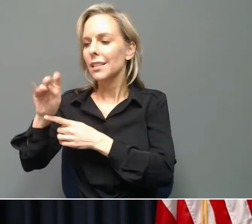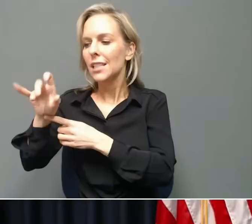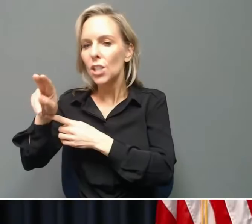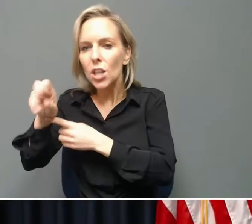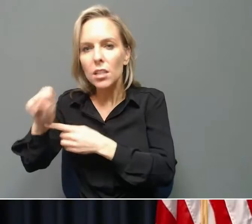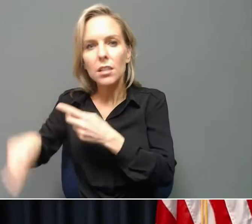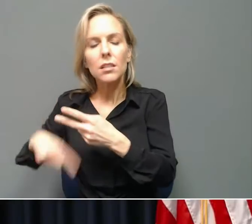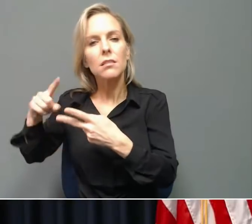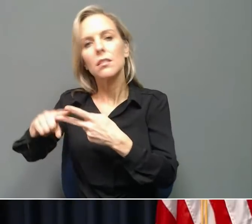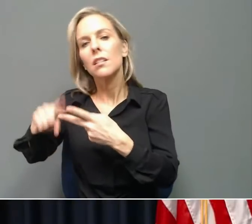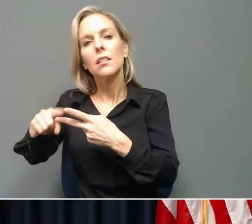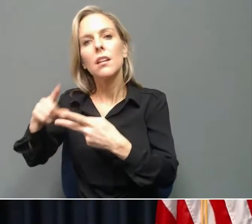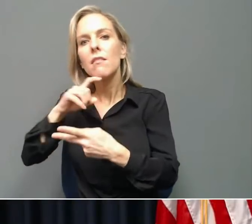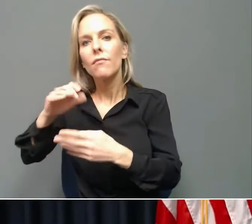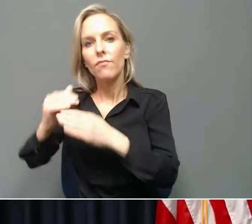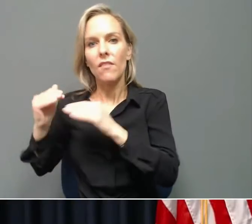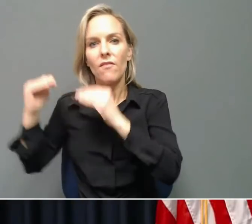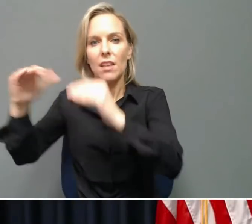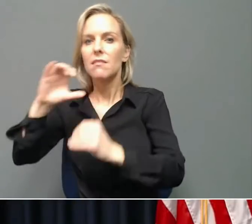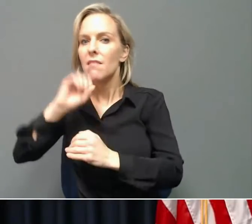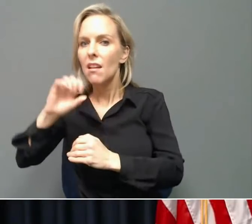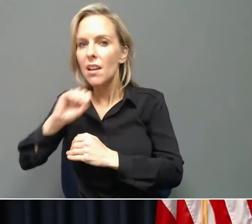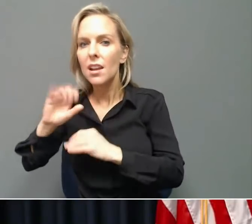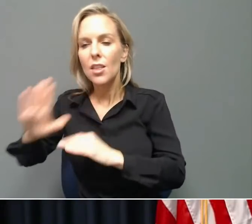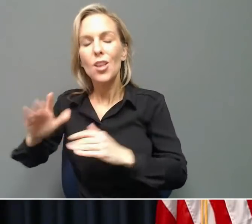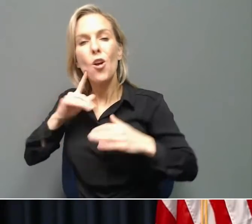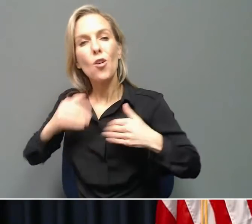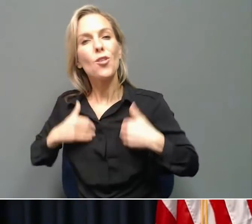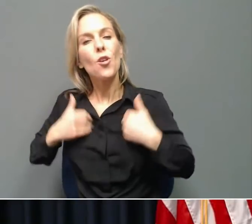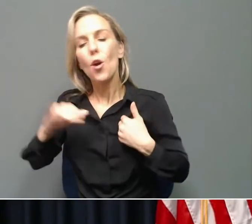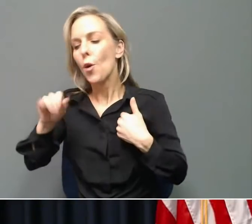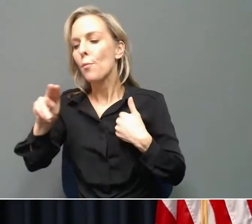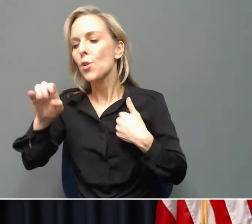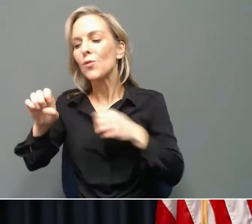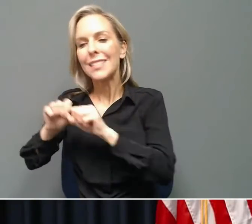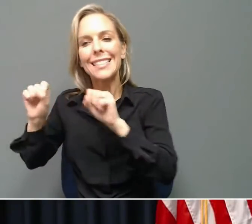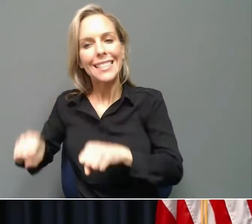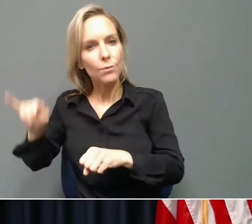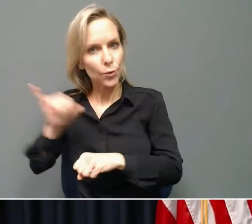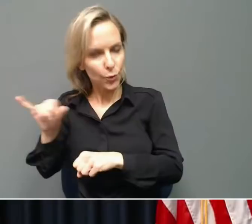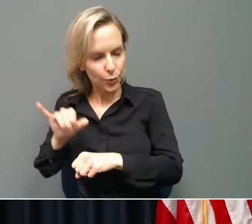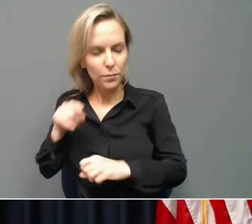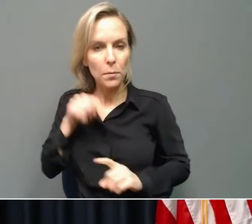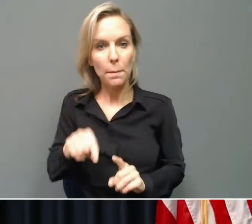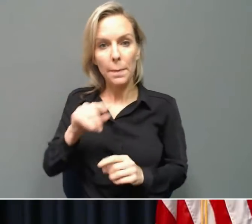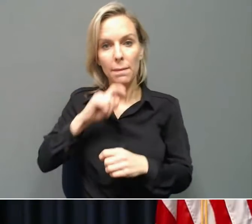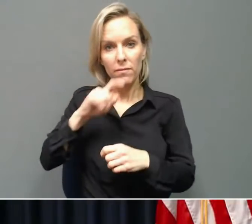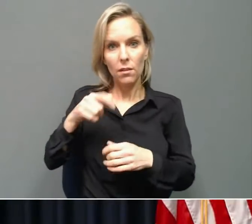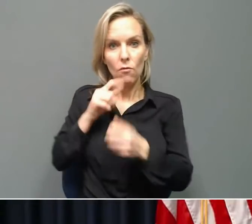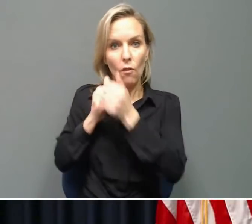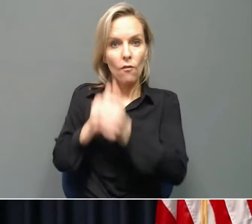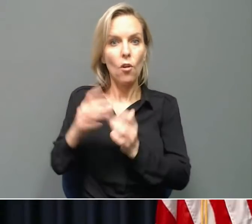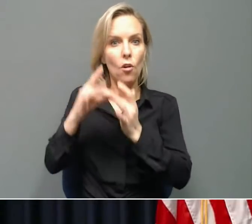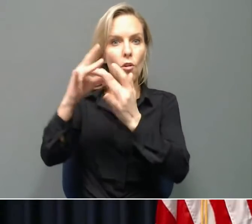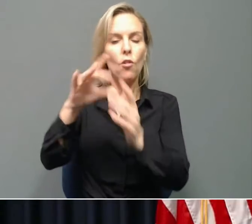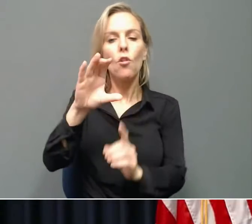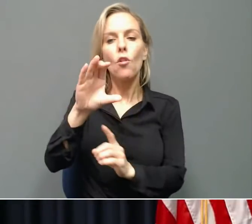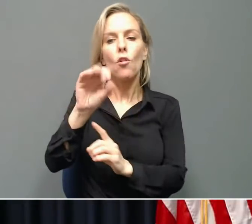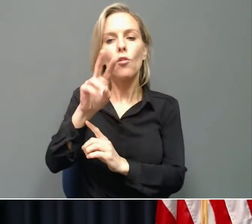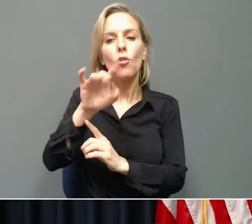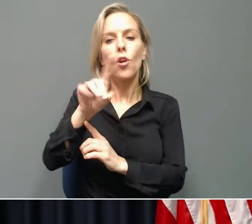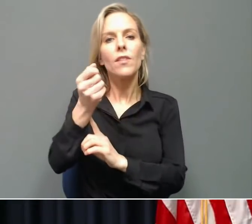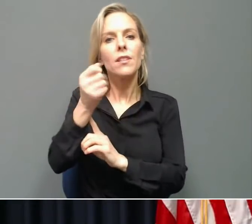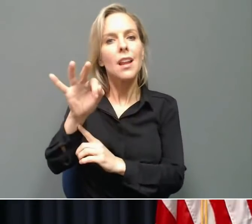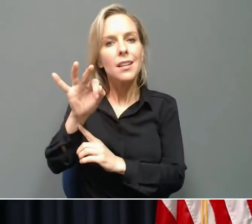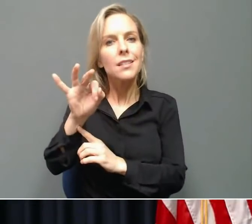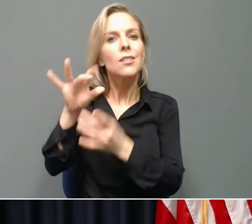age. This 2-year project is supplemented by tailored COVID-19 and other infectious disease questions